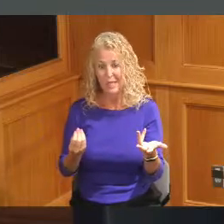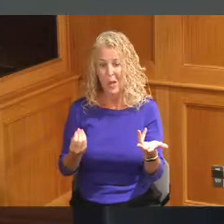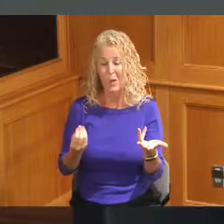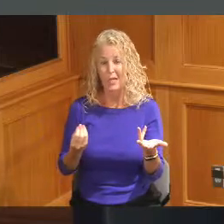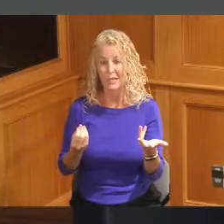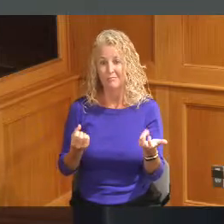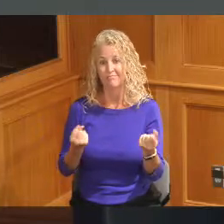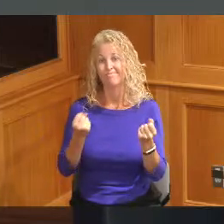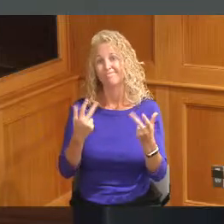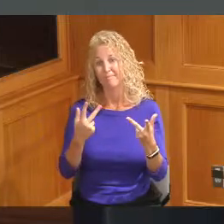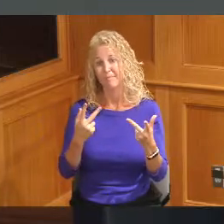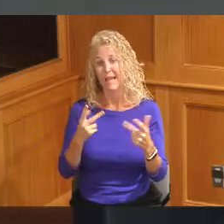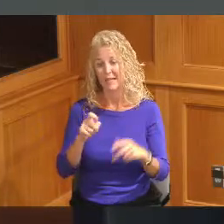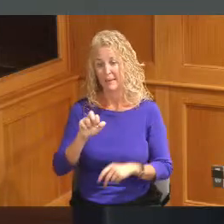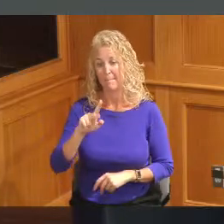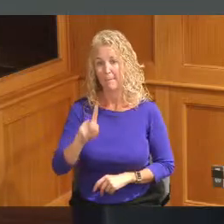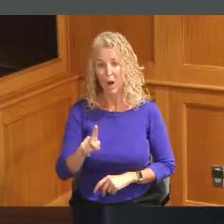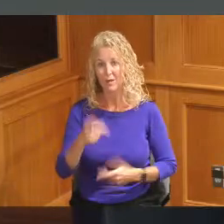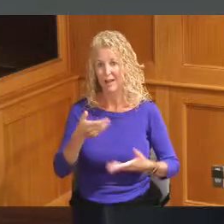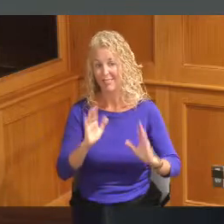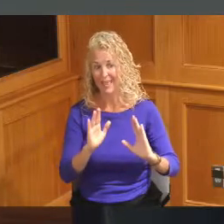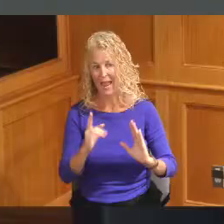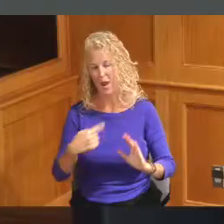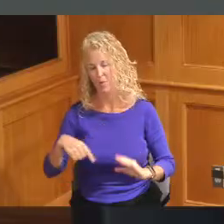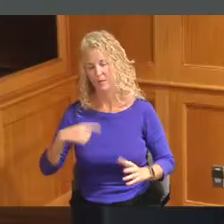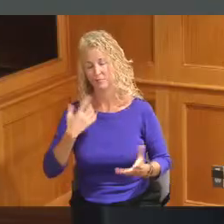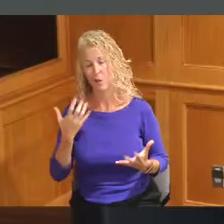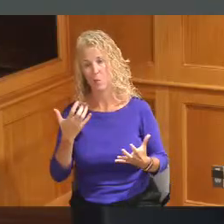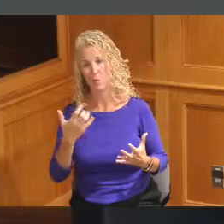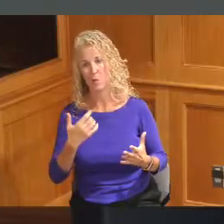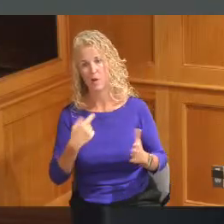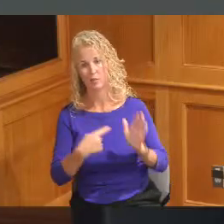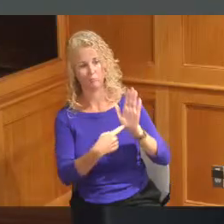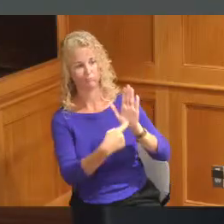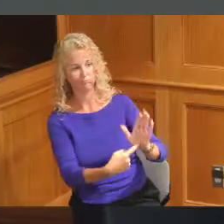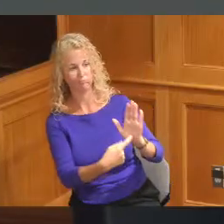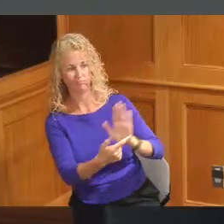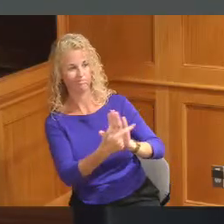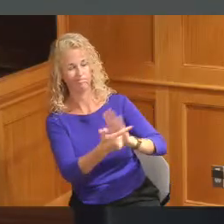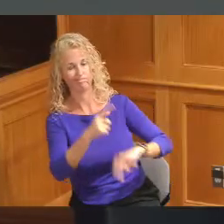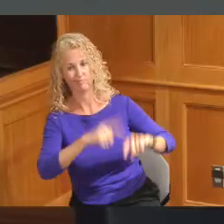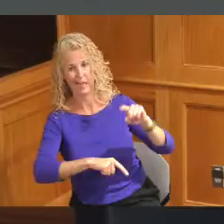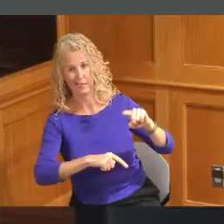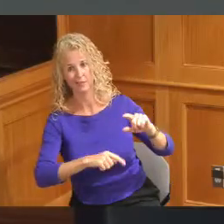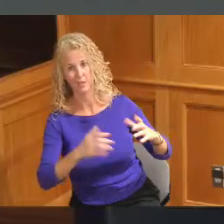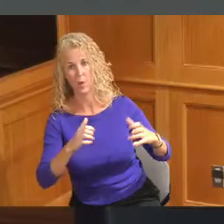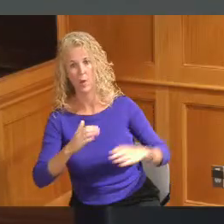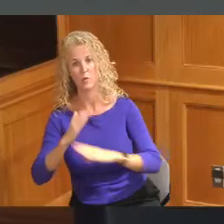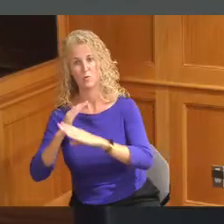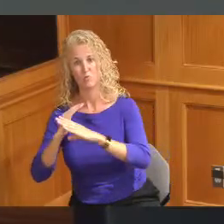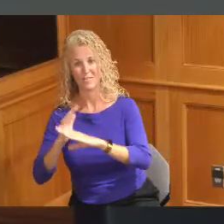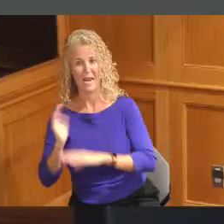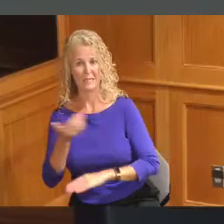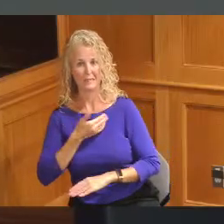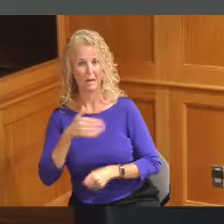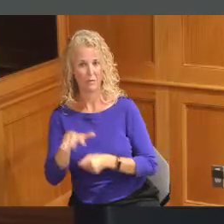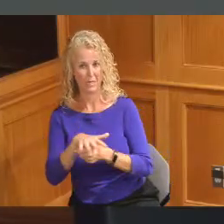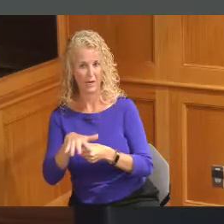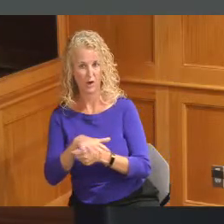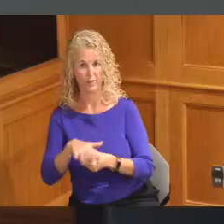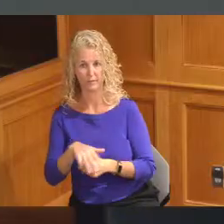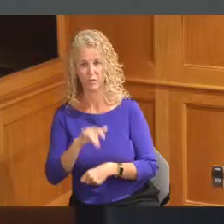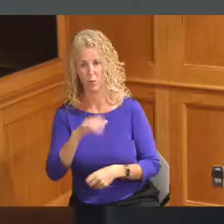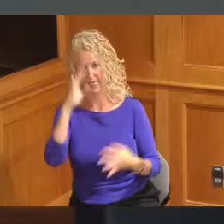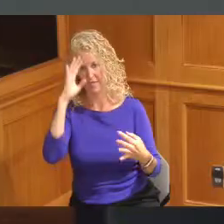many parks and monument facilities, et cetera. And we just want to make sure we're doing what we can to promote the enforcement of that where feasible. So